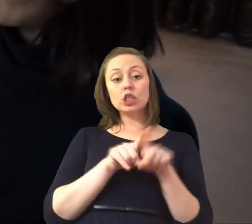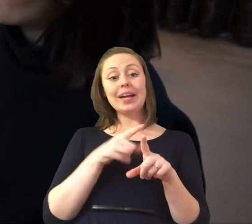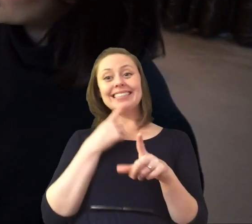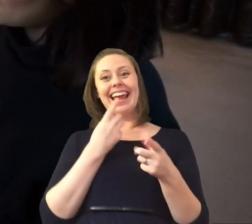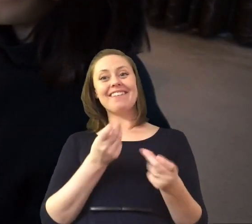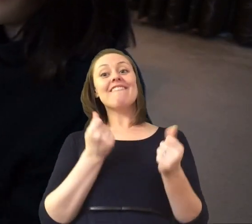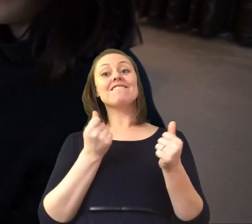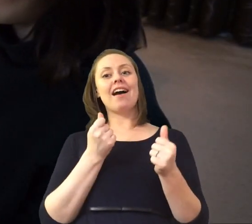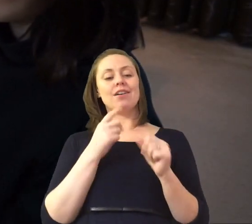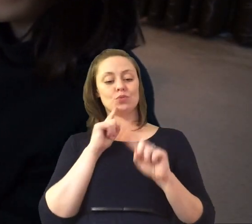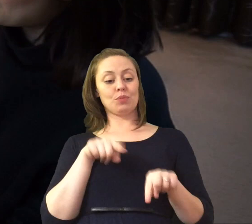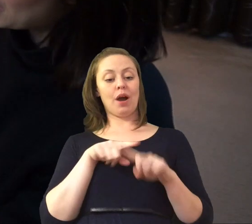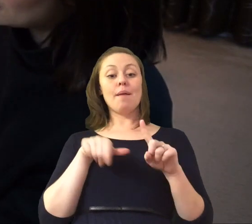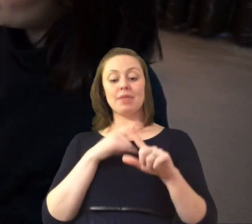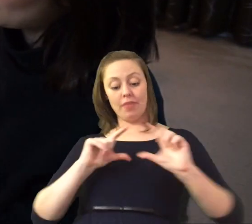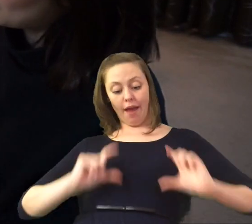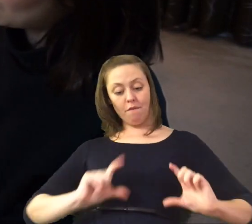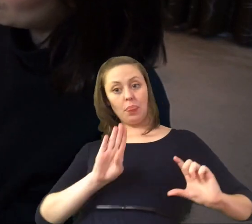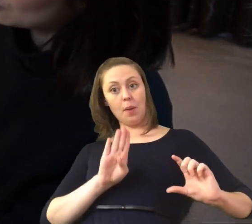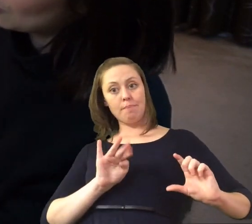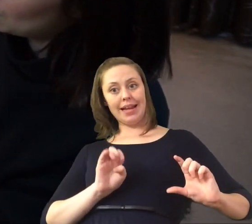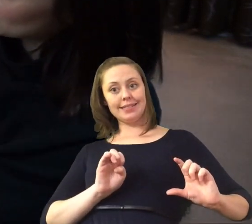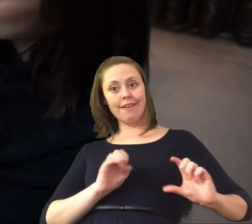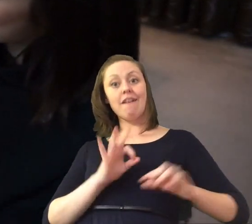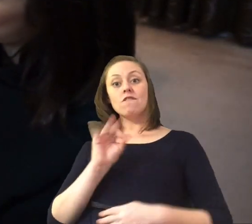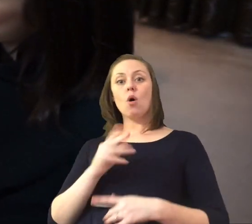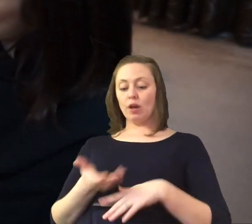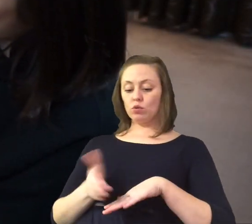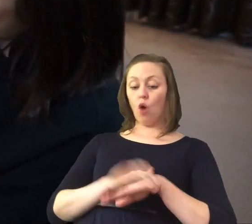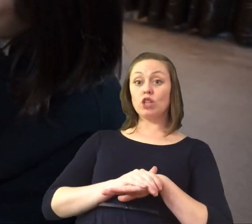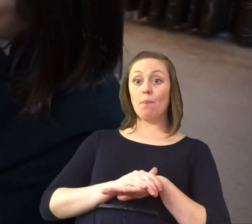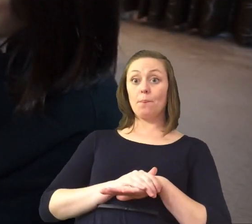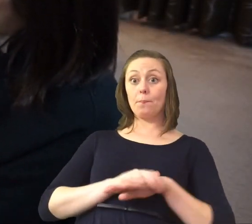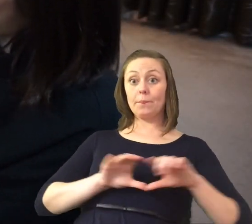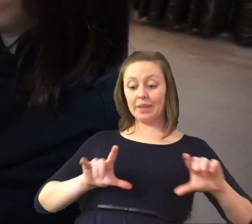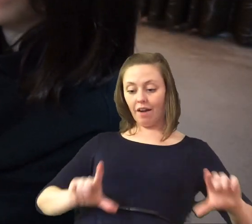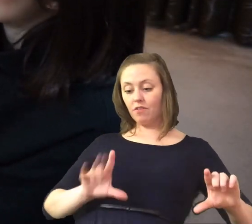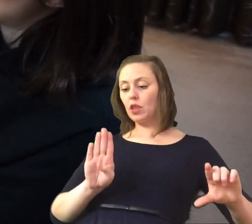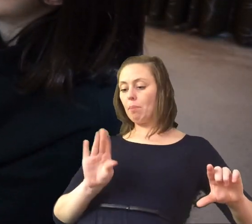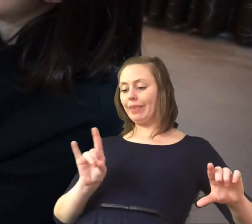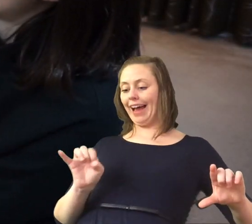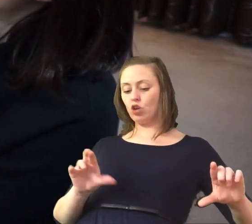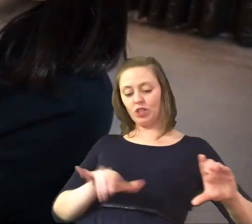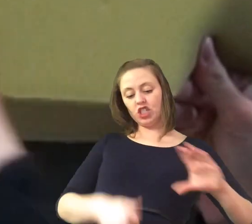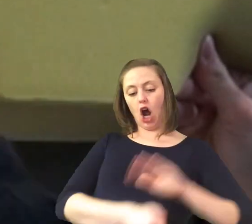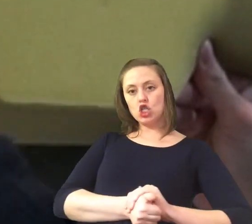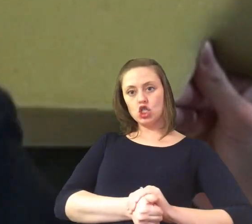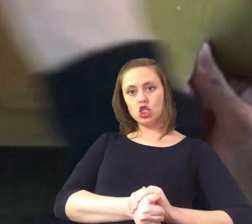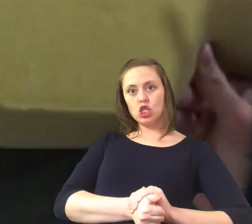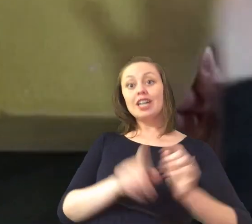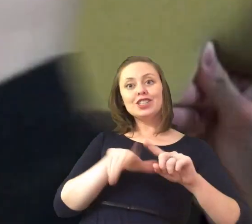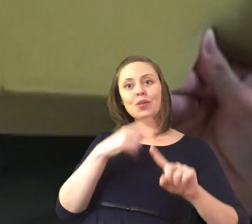fast response. And then there's a base foam that goes over top of the bladder that's underneath. So